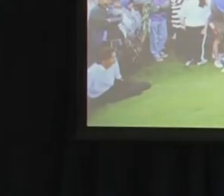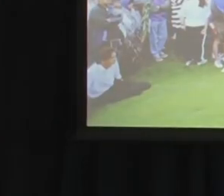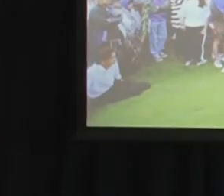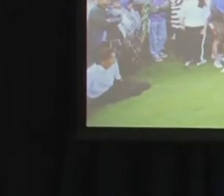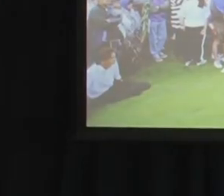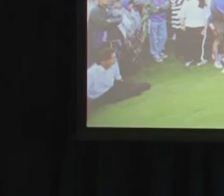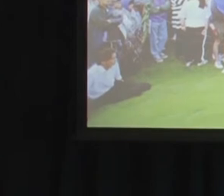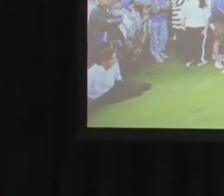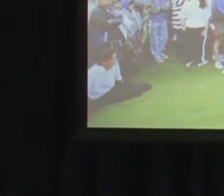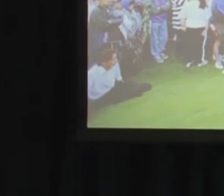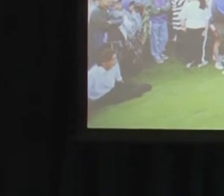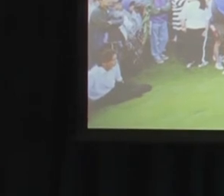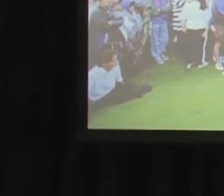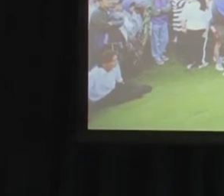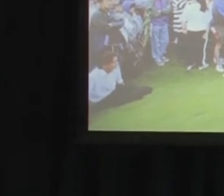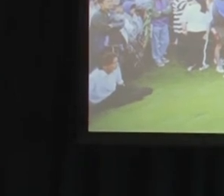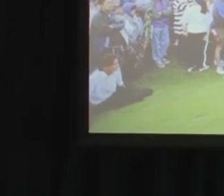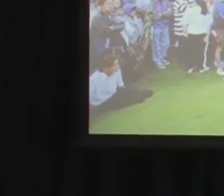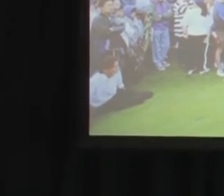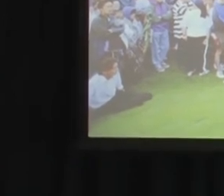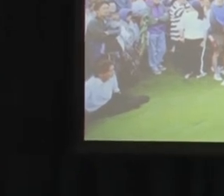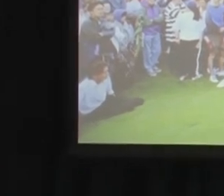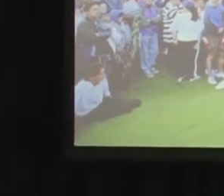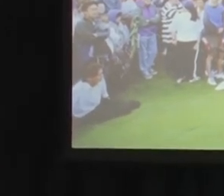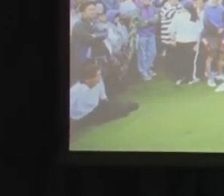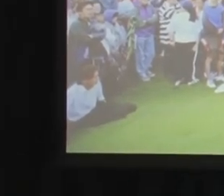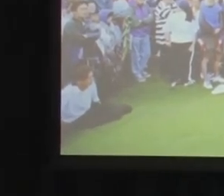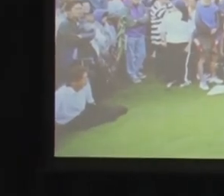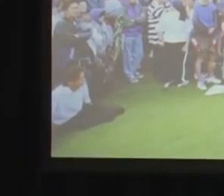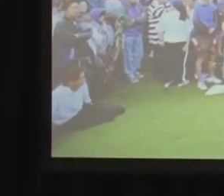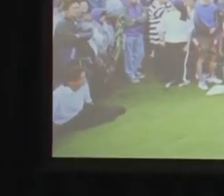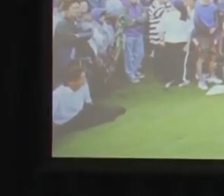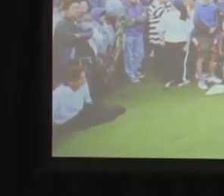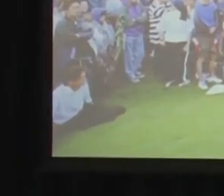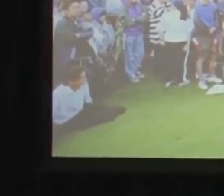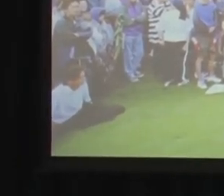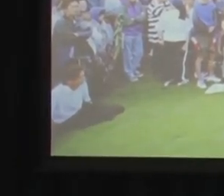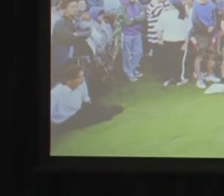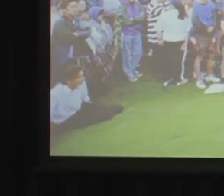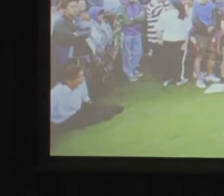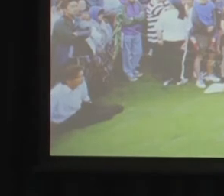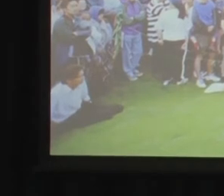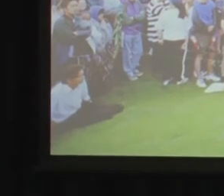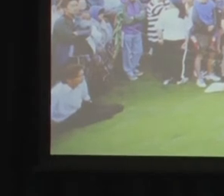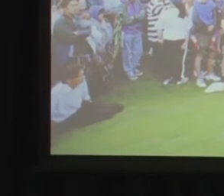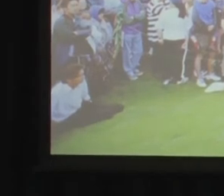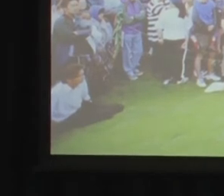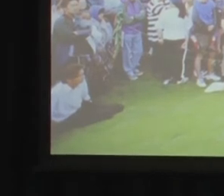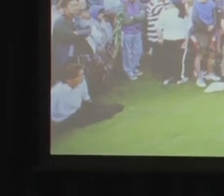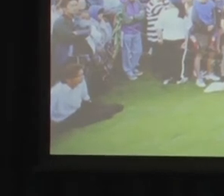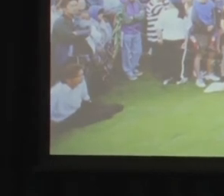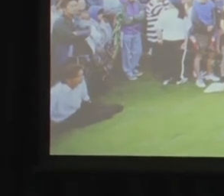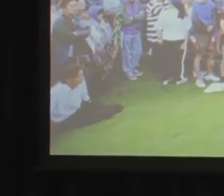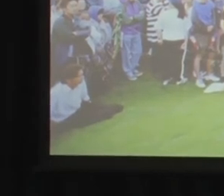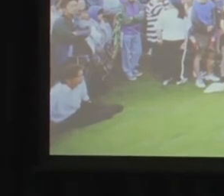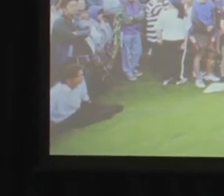This was Te Papa's opening 21 years ago. It's almost a group hug around the entire building,